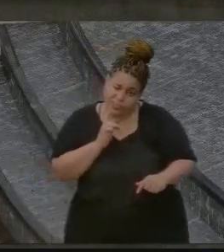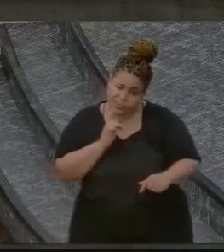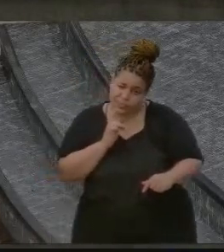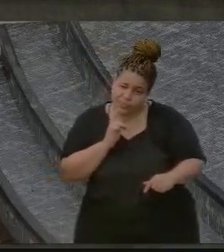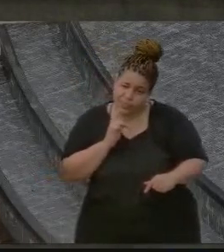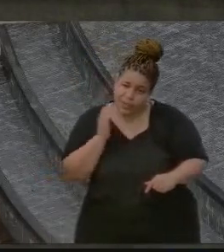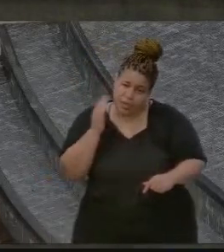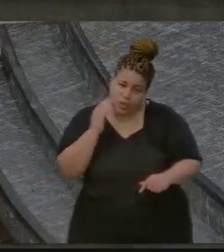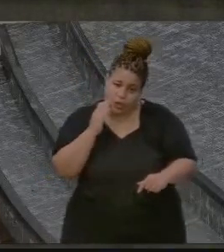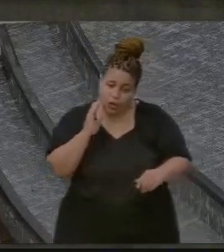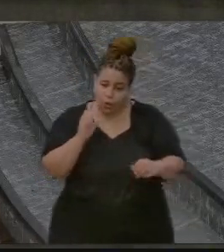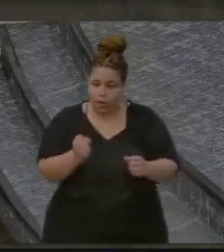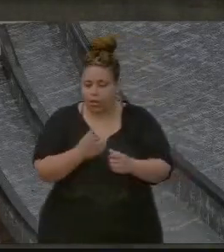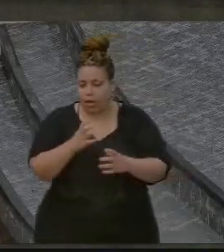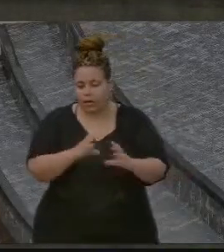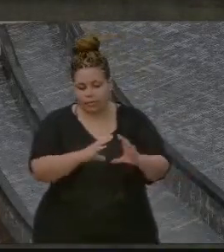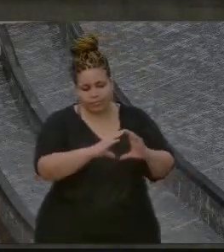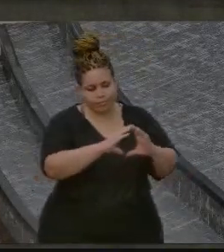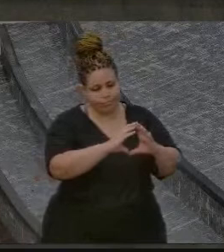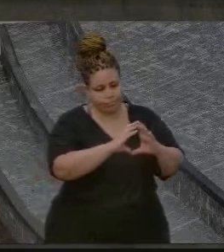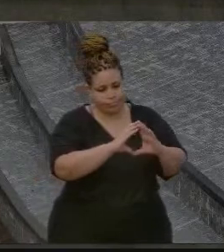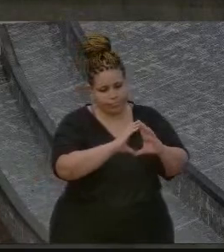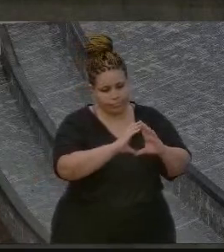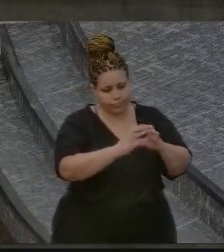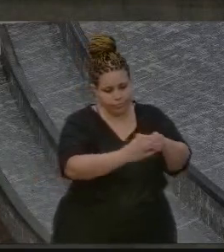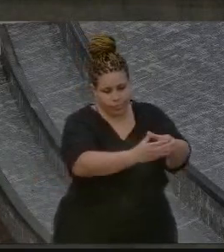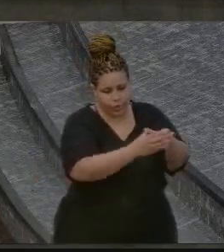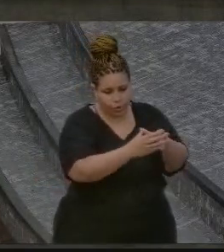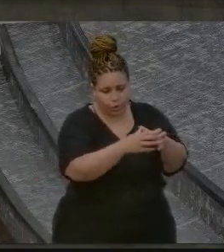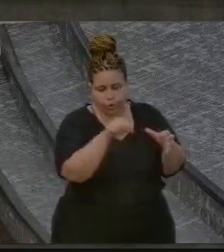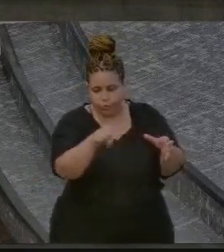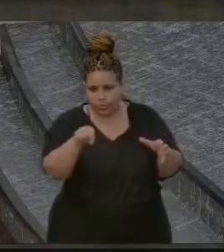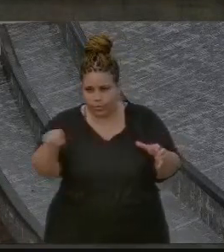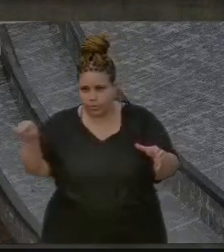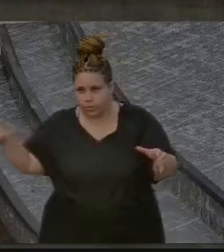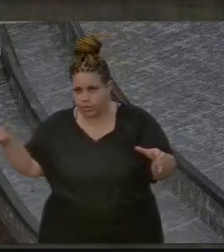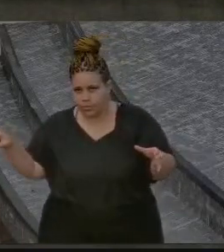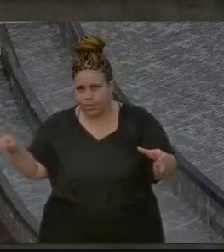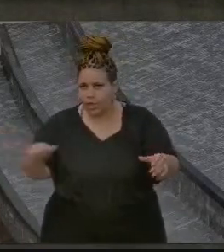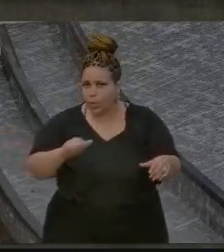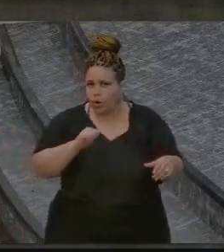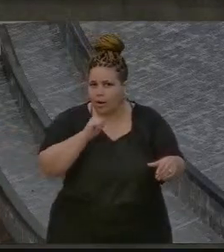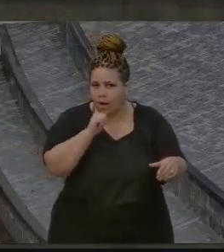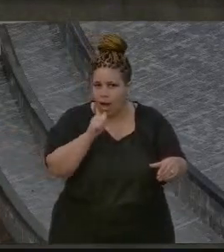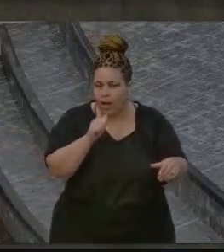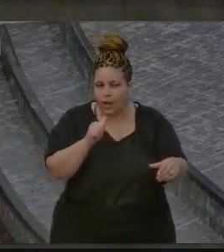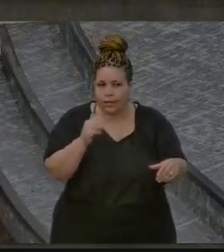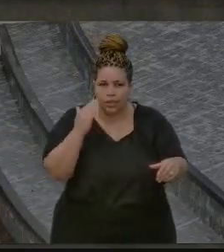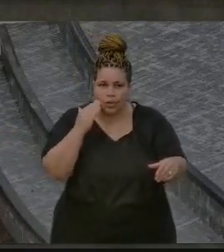groups that we're not neglecting any other groups.